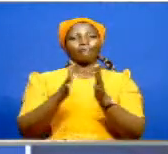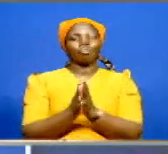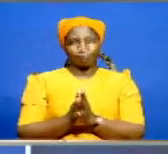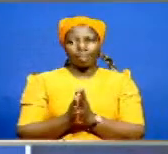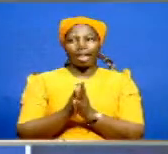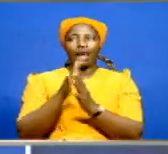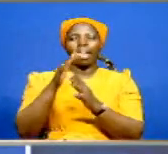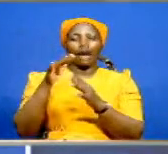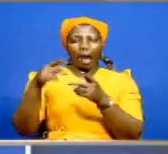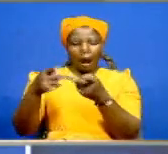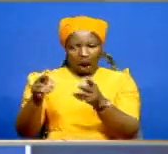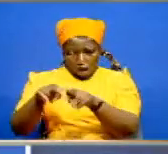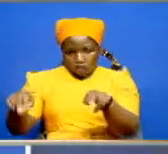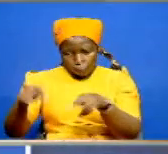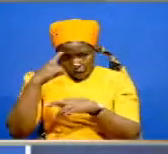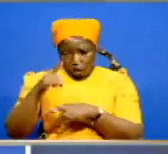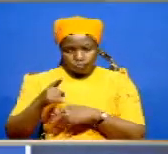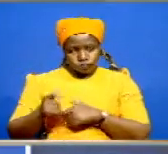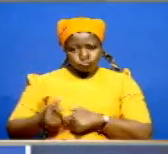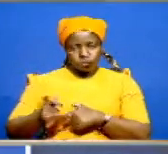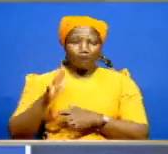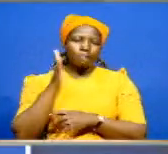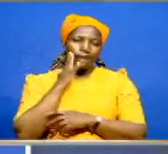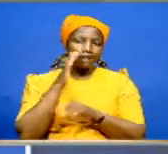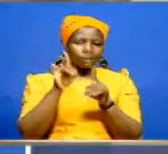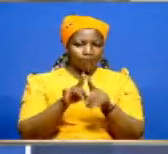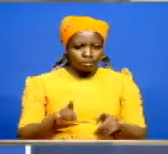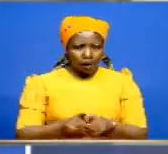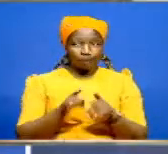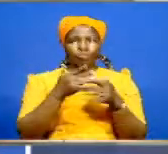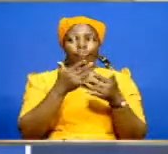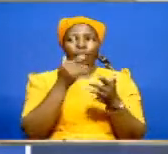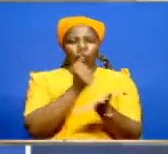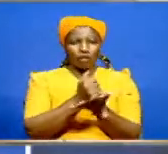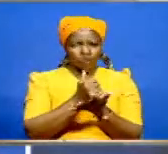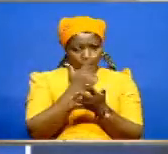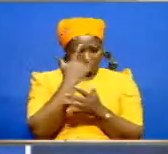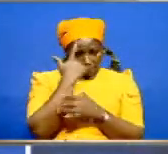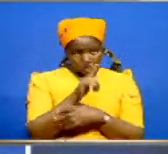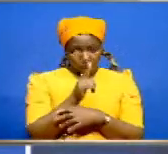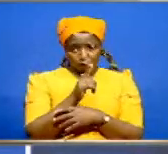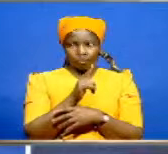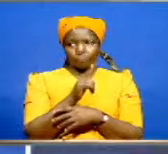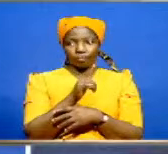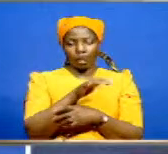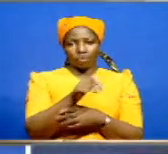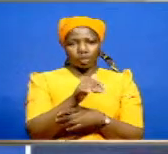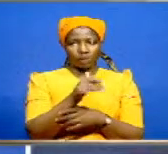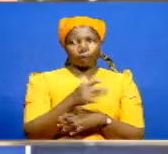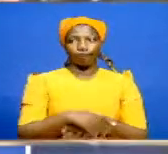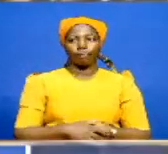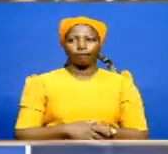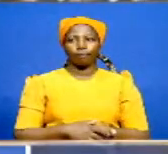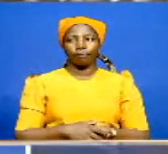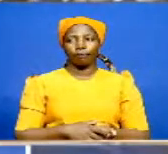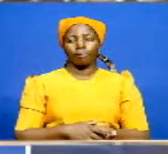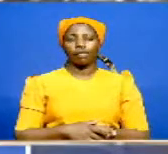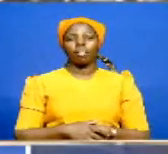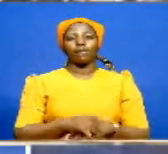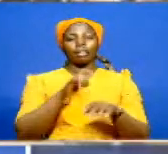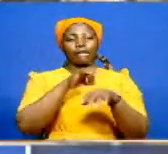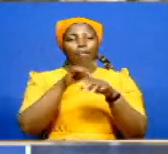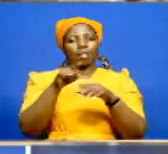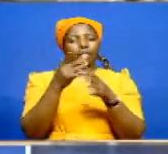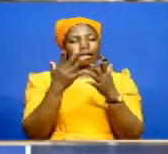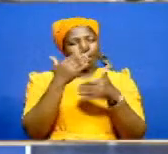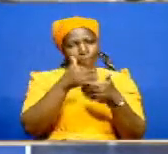staff. Other markets that are currently under construction include City Park, Ngong, Jogo Road, among others. Once complete, the